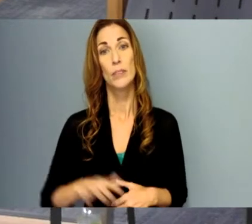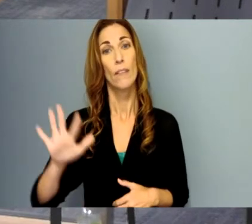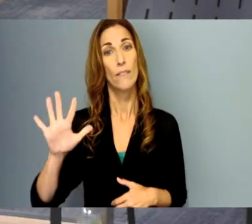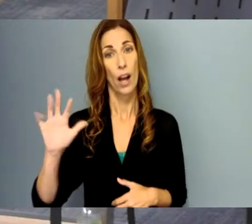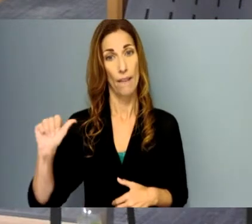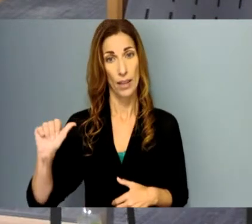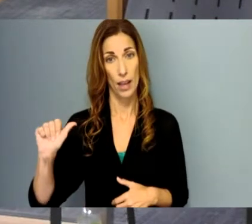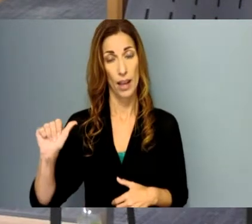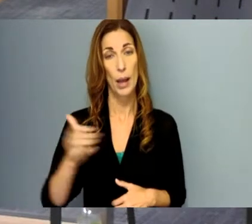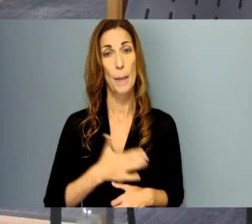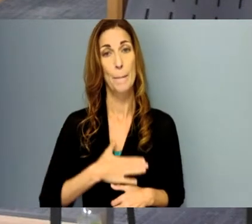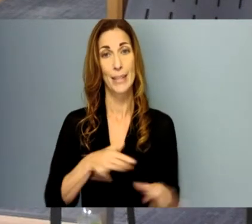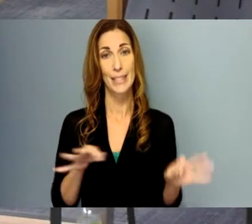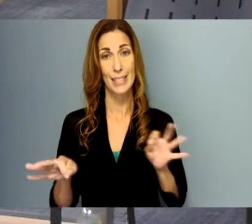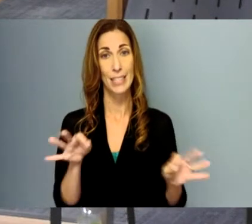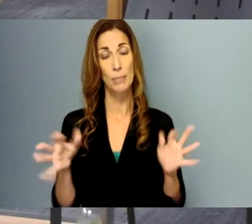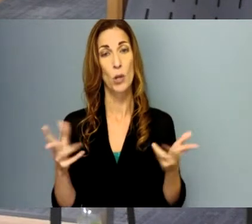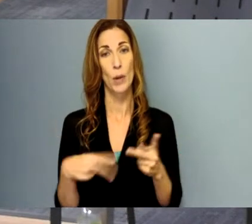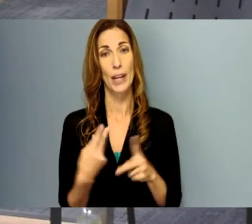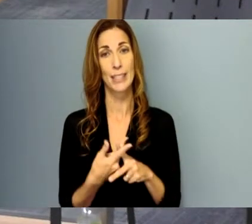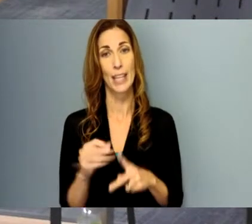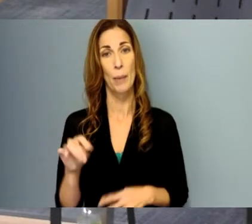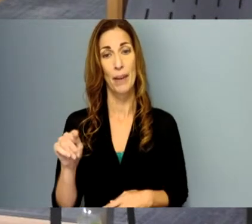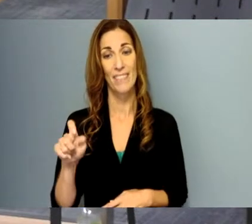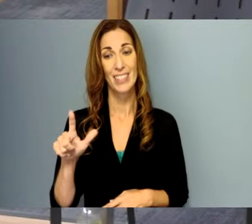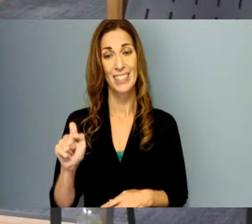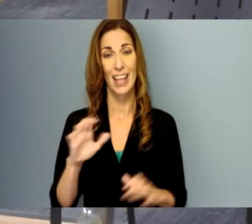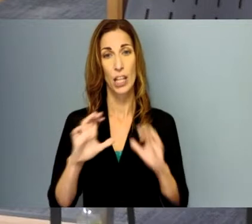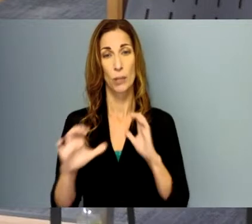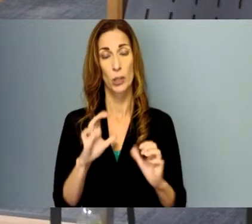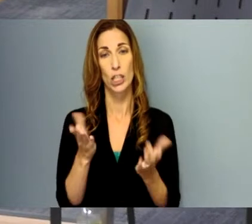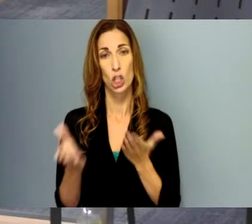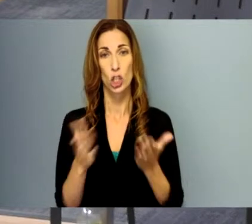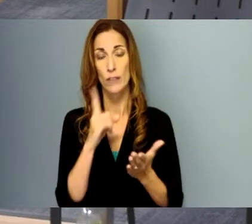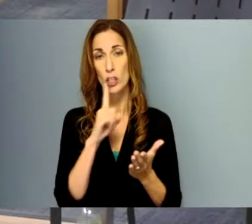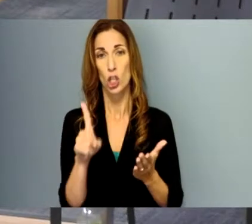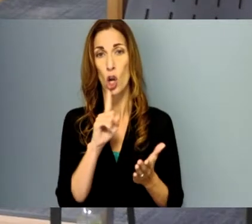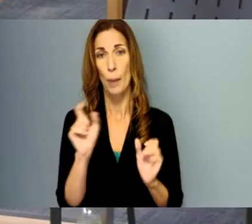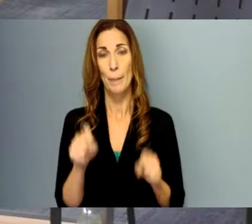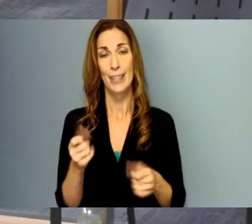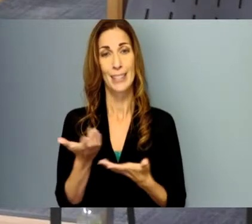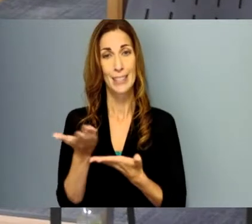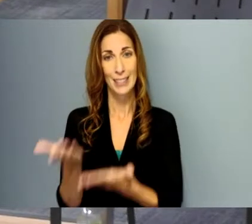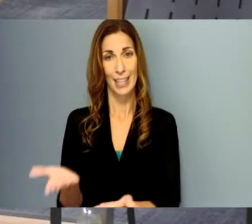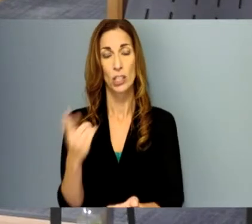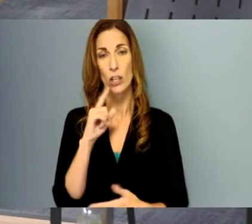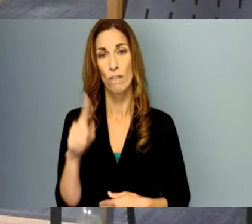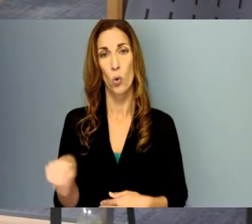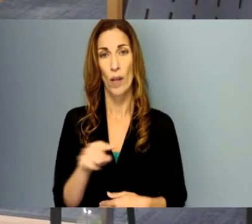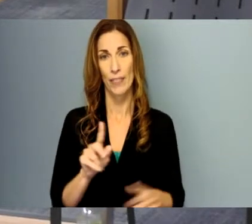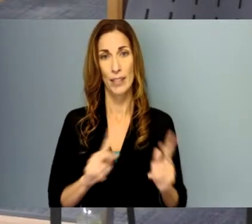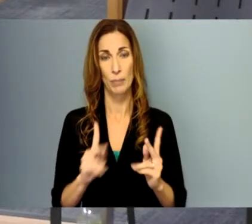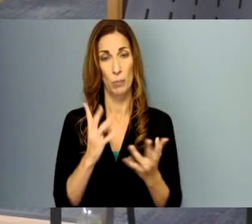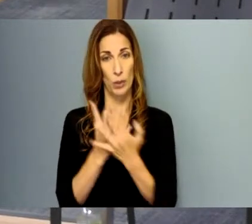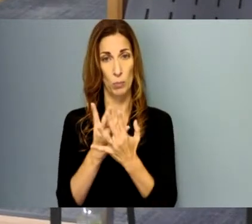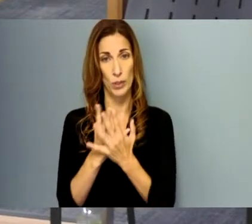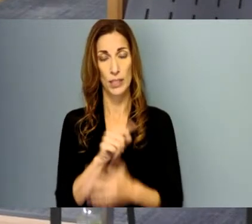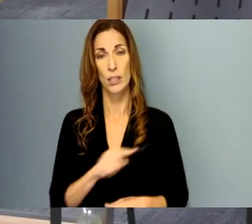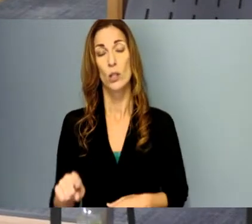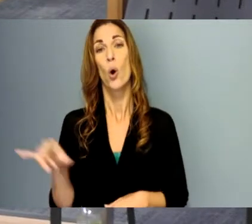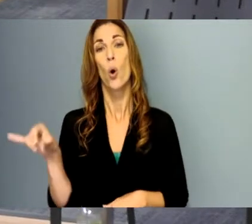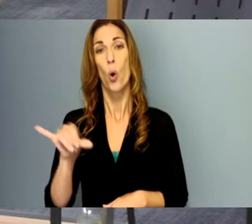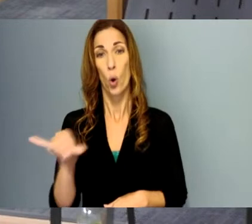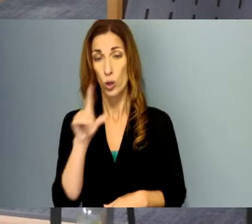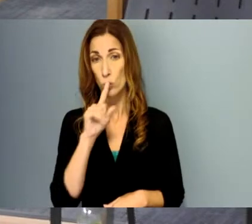5A, please explain what type of telecommunication services are being extended for these inmates. Also,